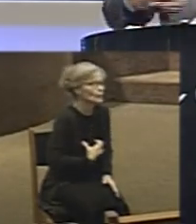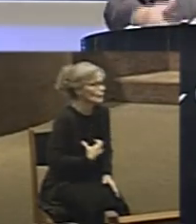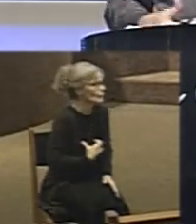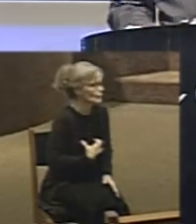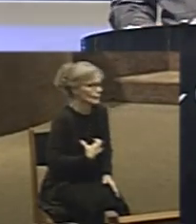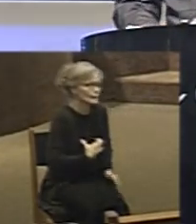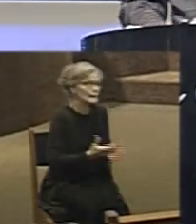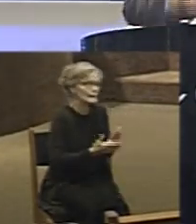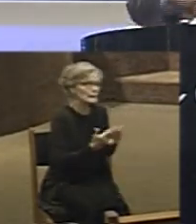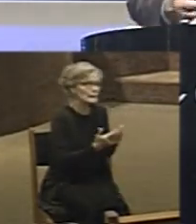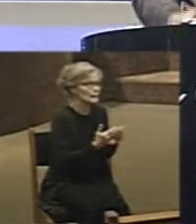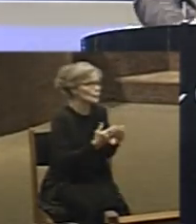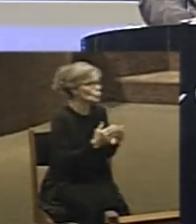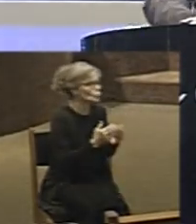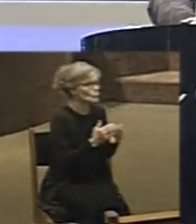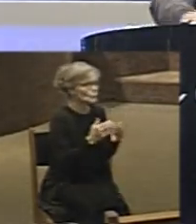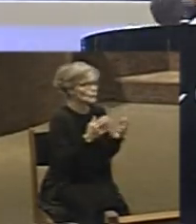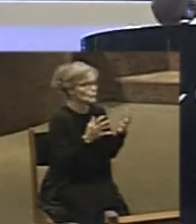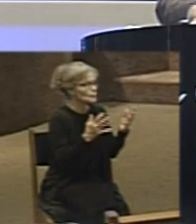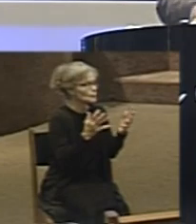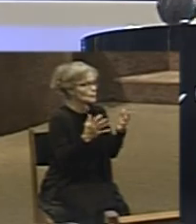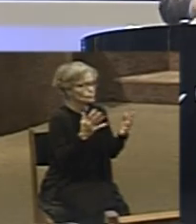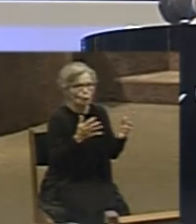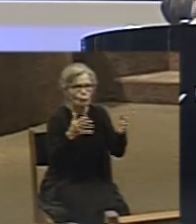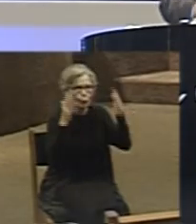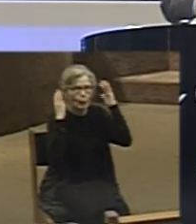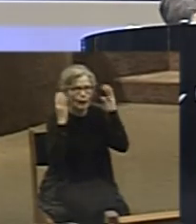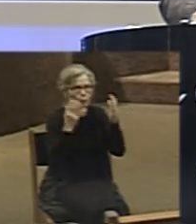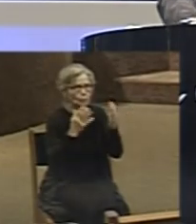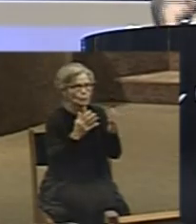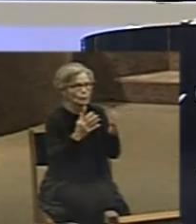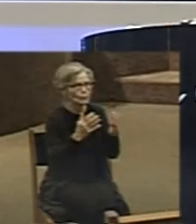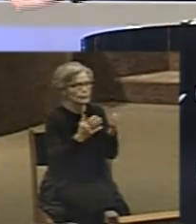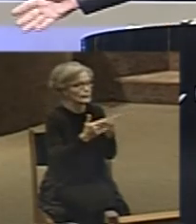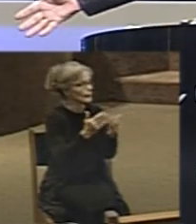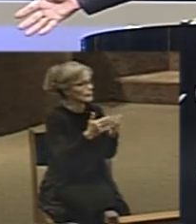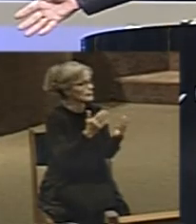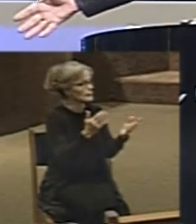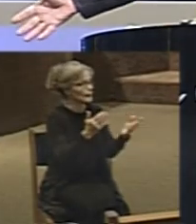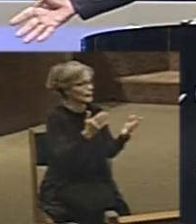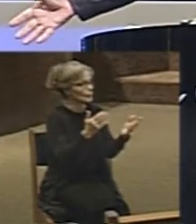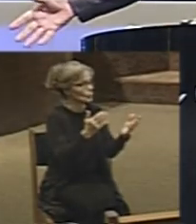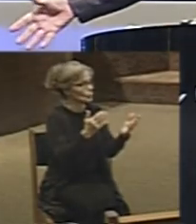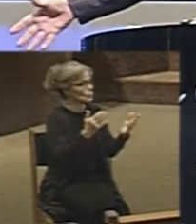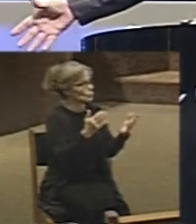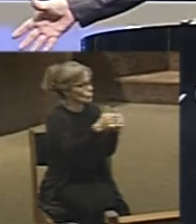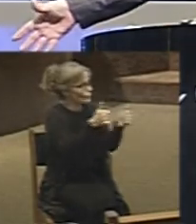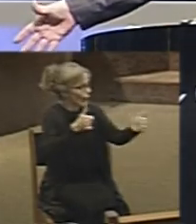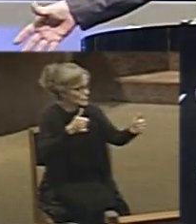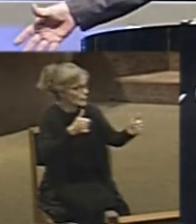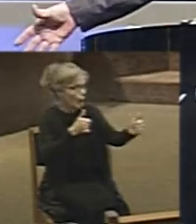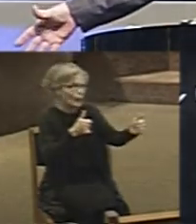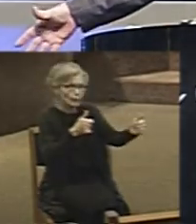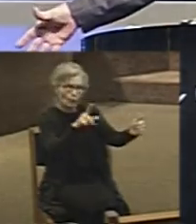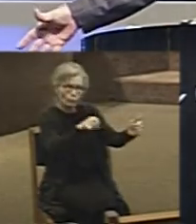lose our own selves. It's easy to lose our offspring to the times.